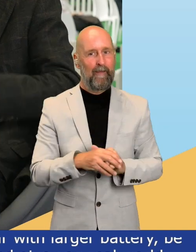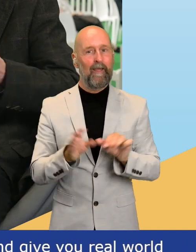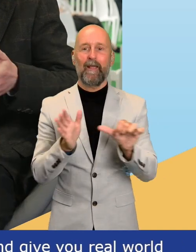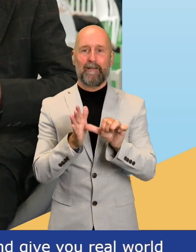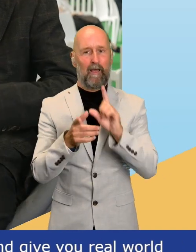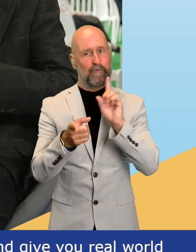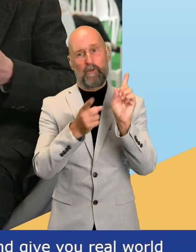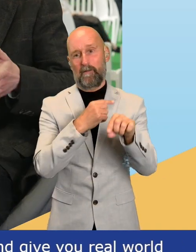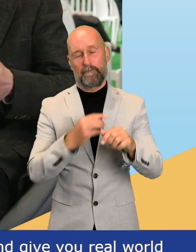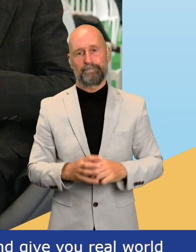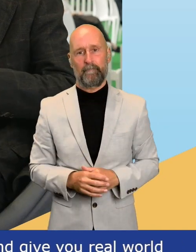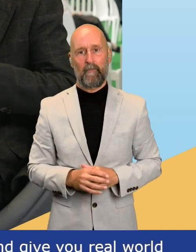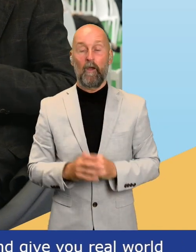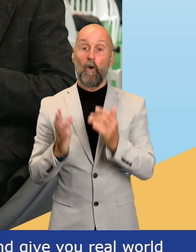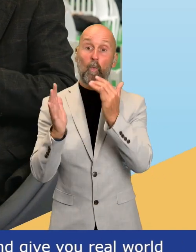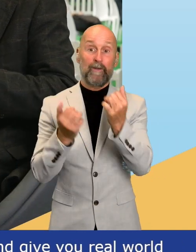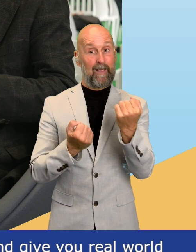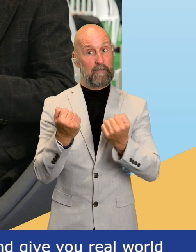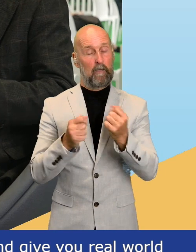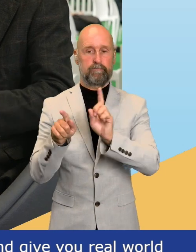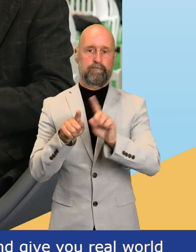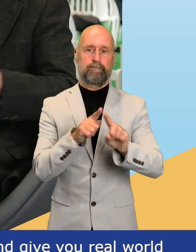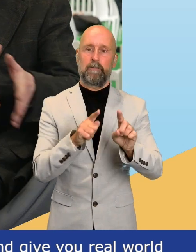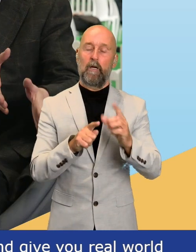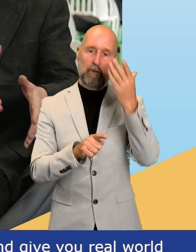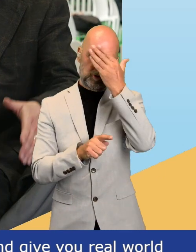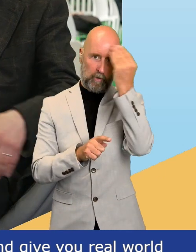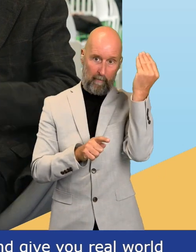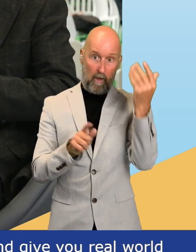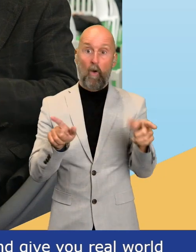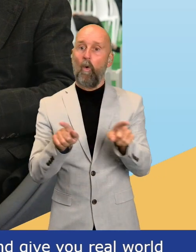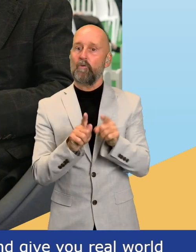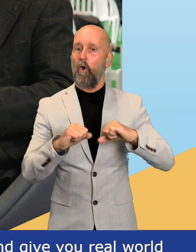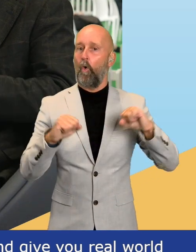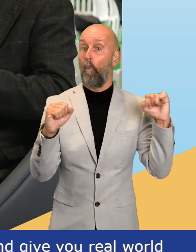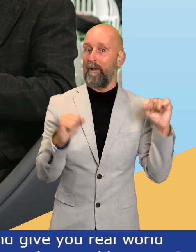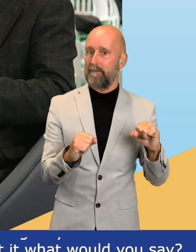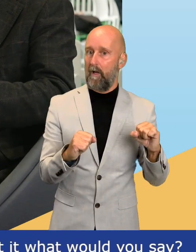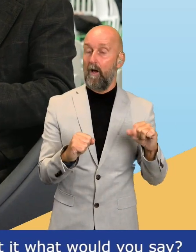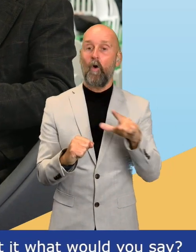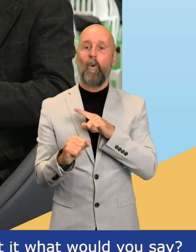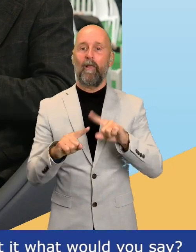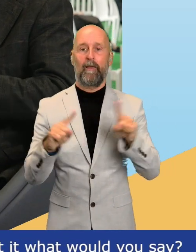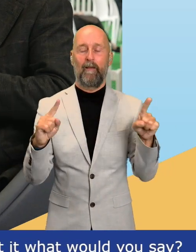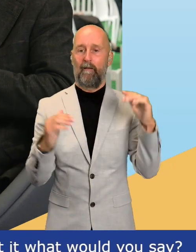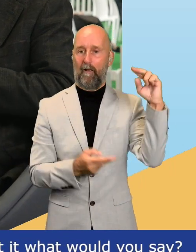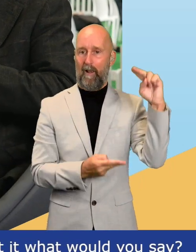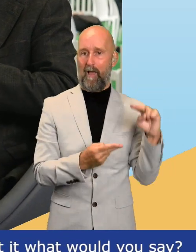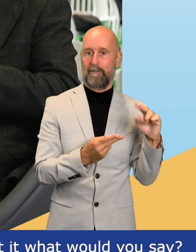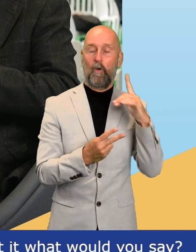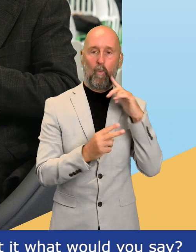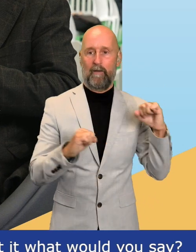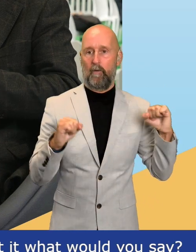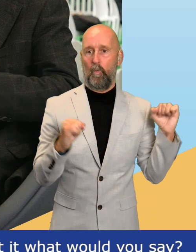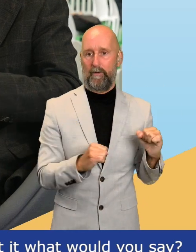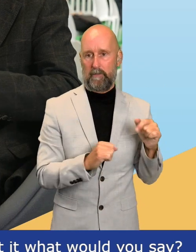on it, really, isn't it? What would you say? So we test cars. Yeah, we do a range test every summer and a range test every winter. The reason why is because there is a big drop off in the efficiency of